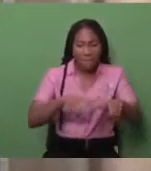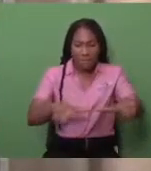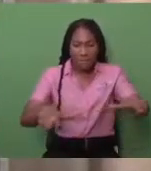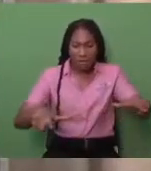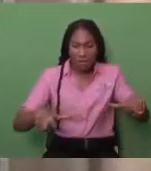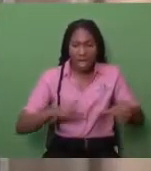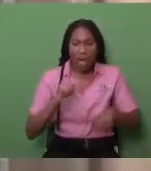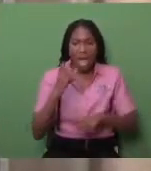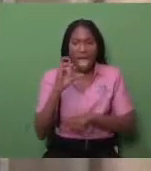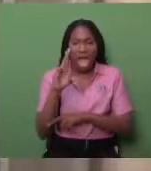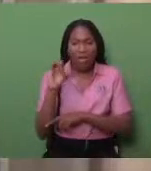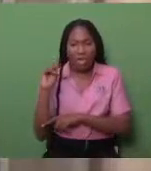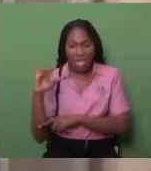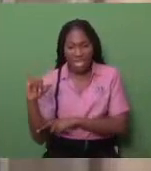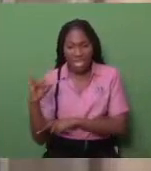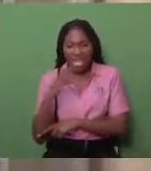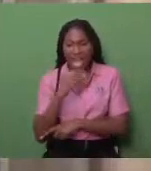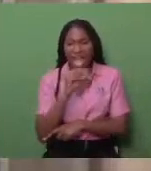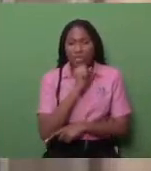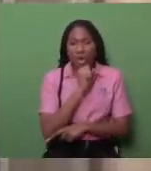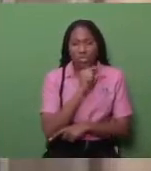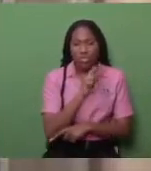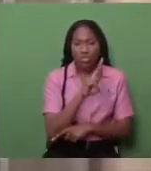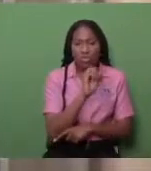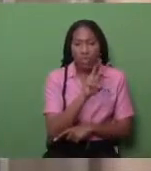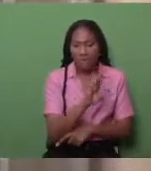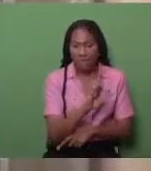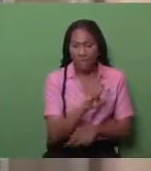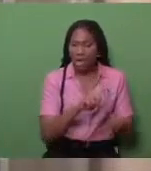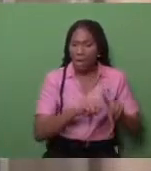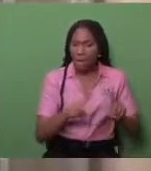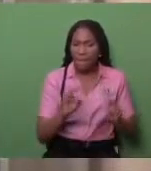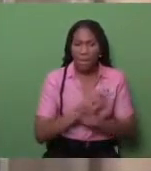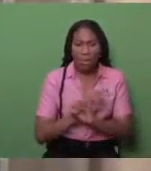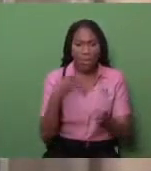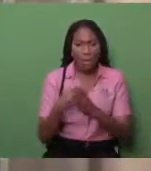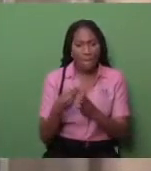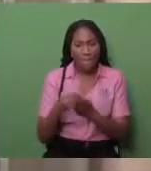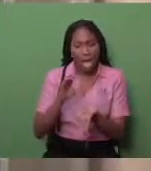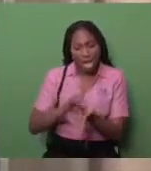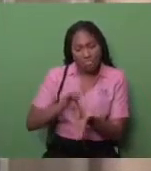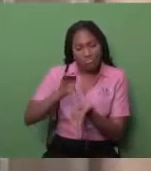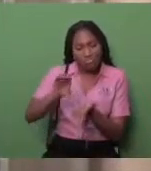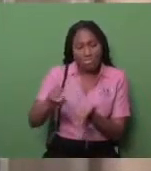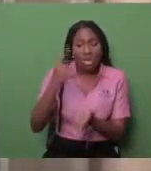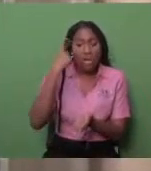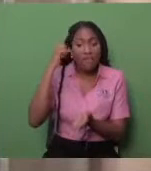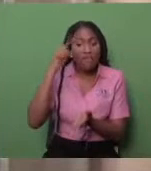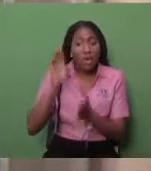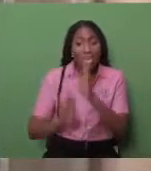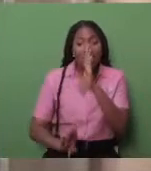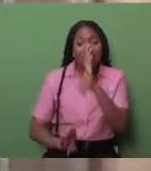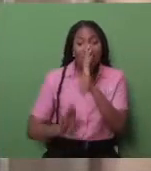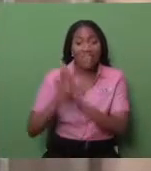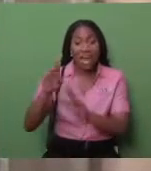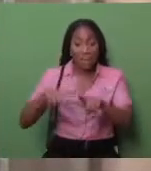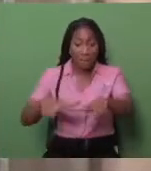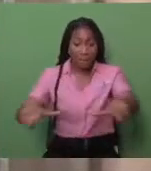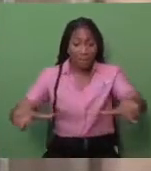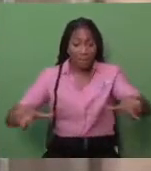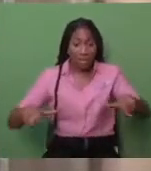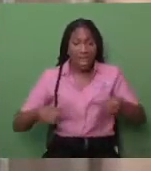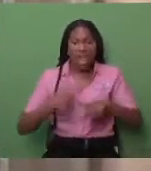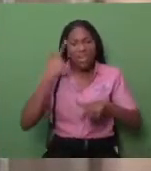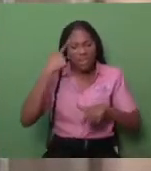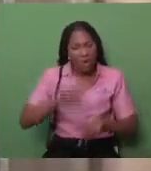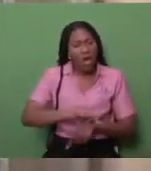EMBD. No money has been allocated under this ministry for development of agricultural lands in other parts of the country,